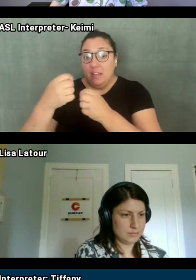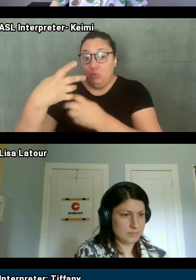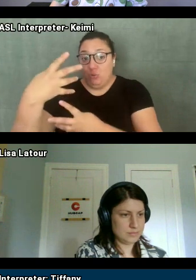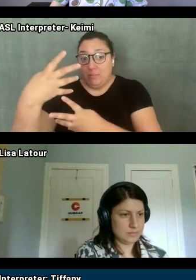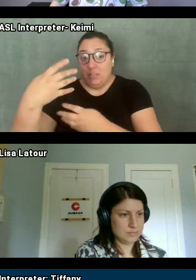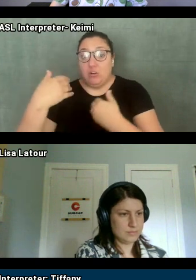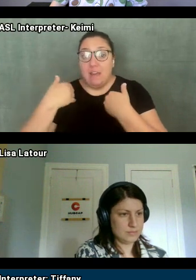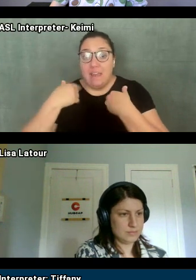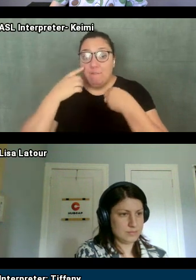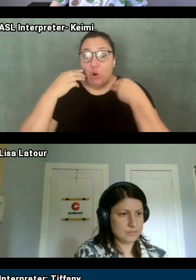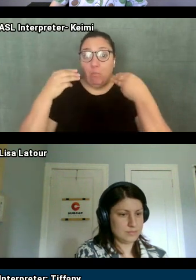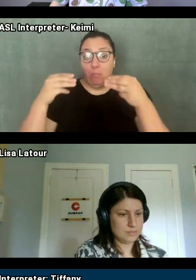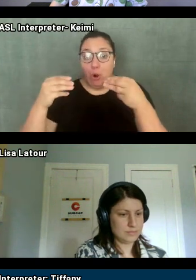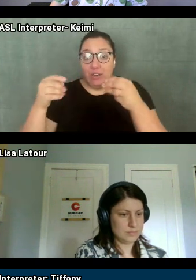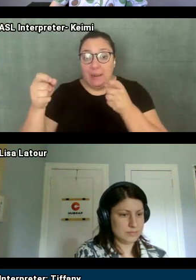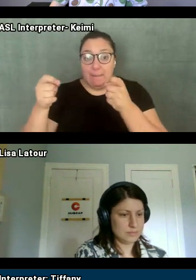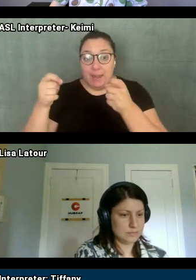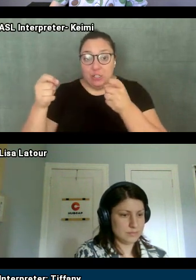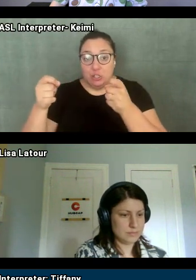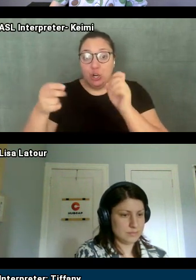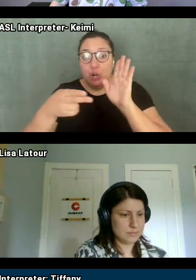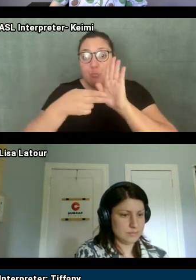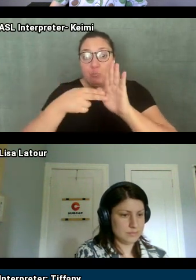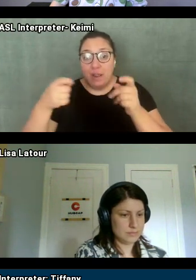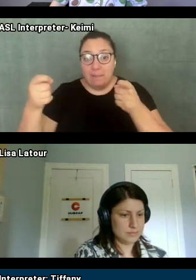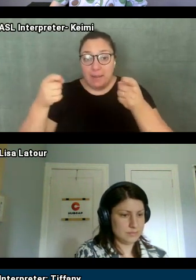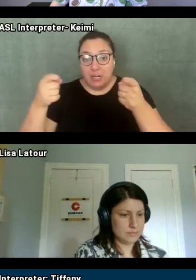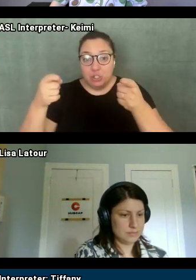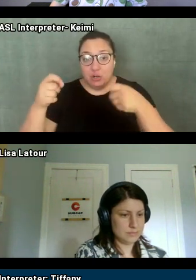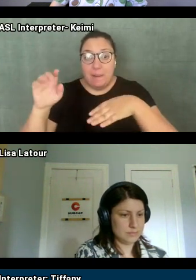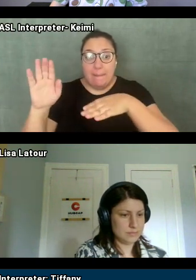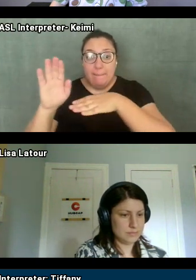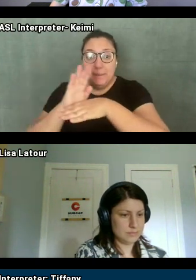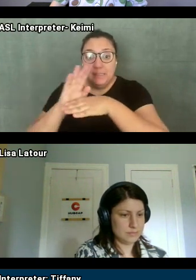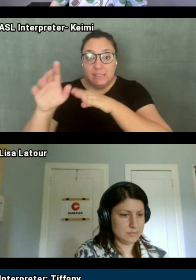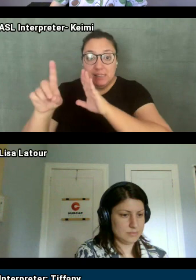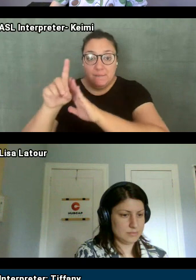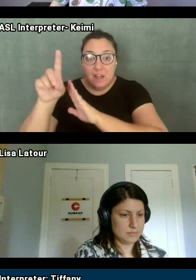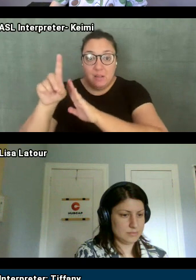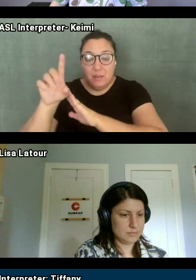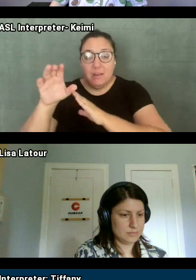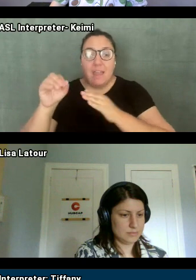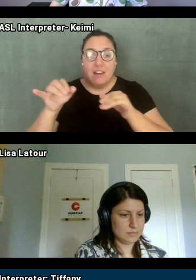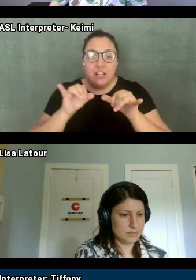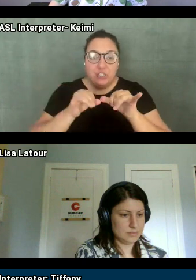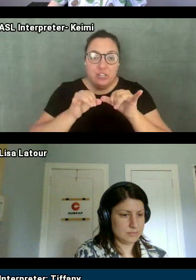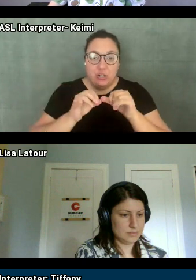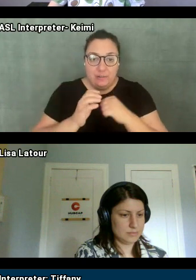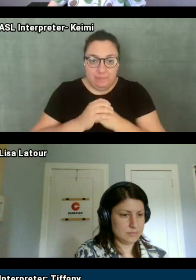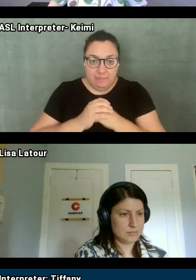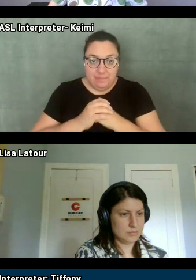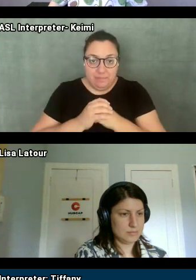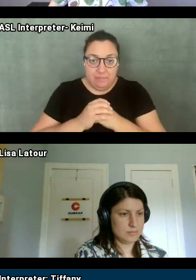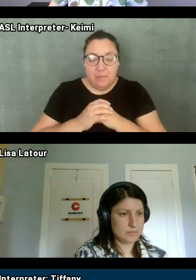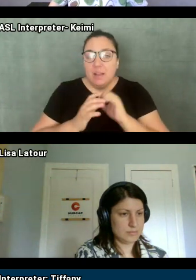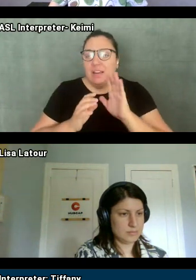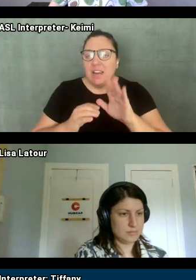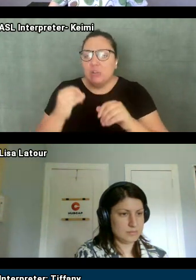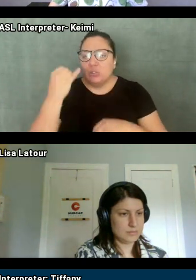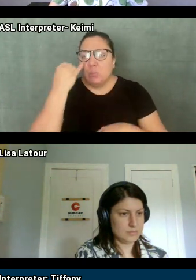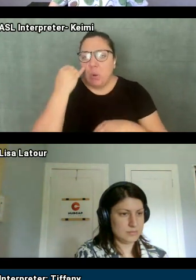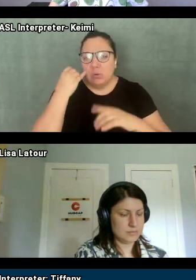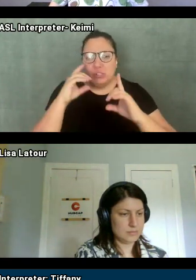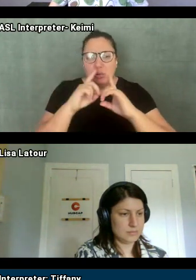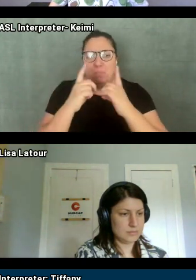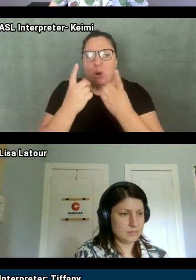for marketing manager, brand manager, business development, and engineering. Now, if someone's department is